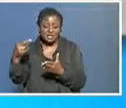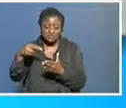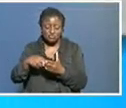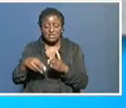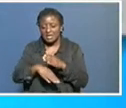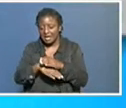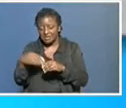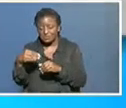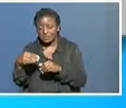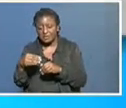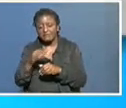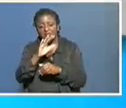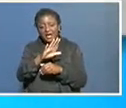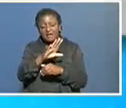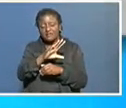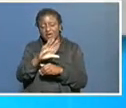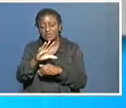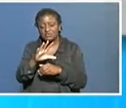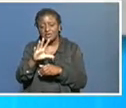at